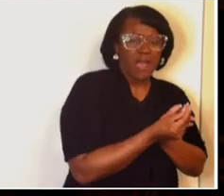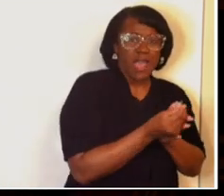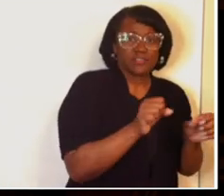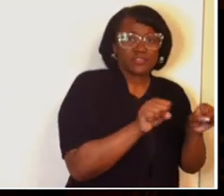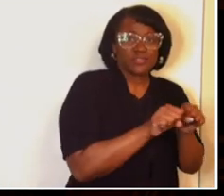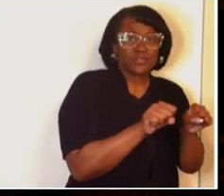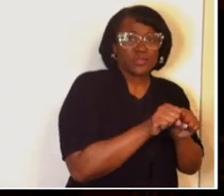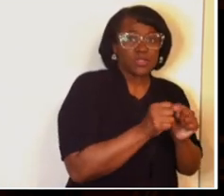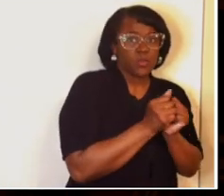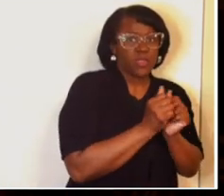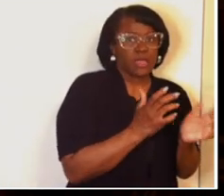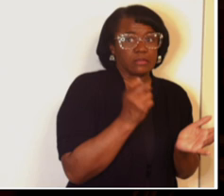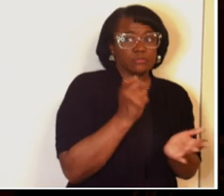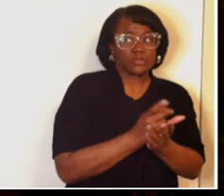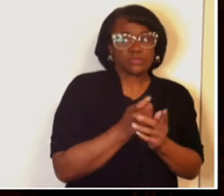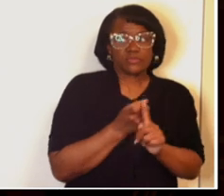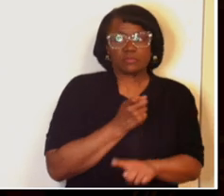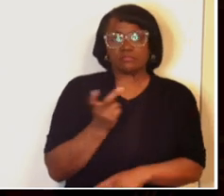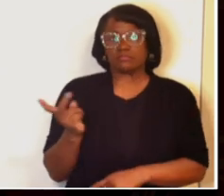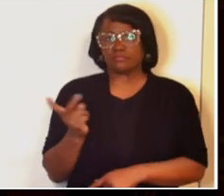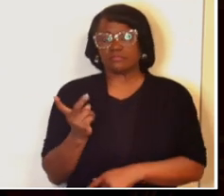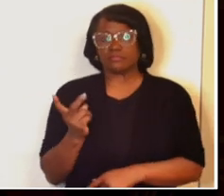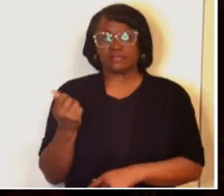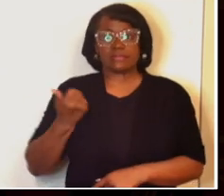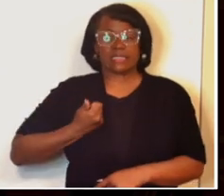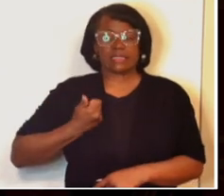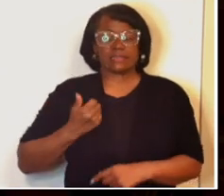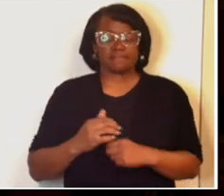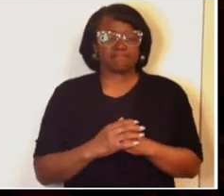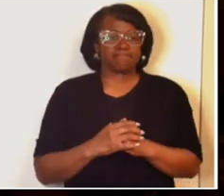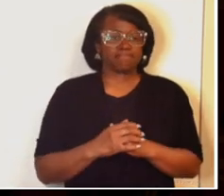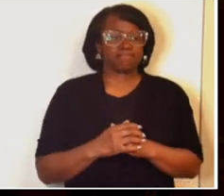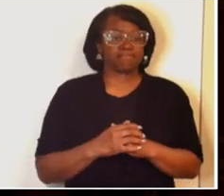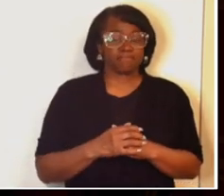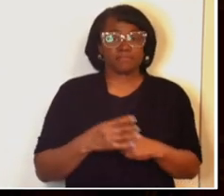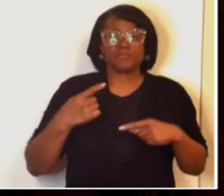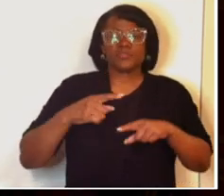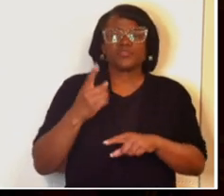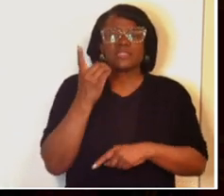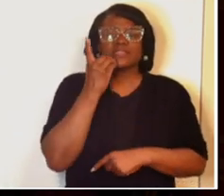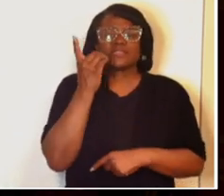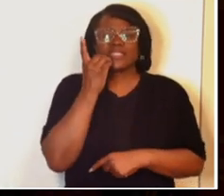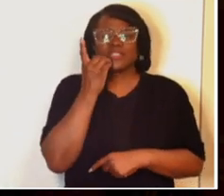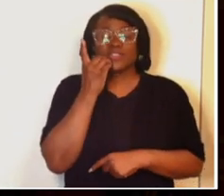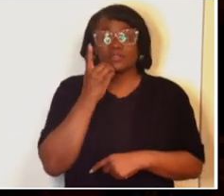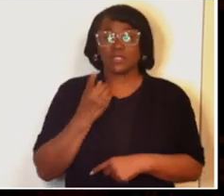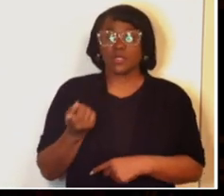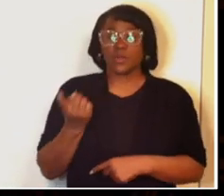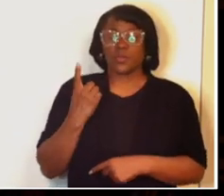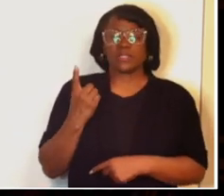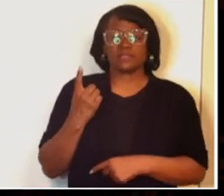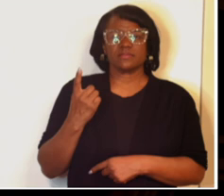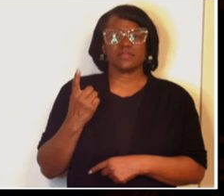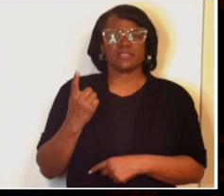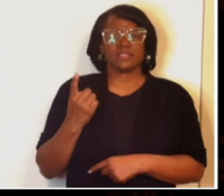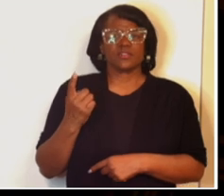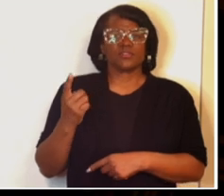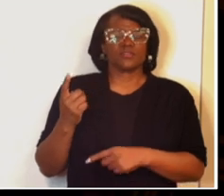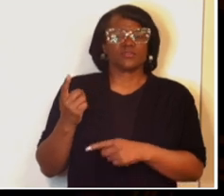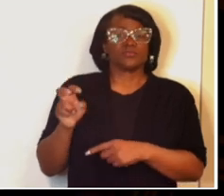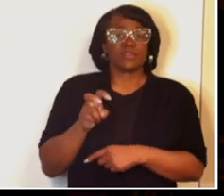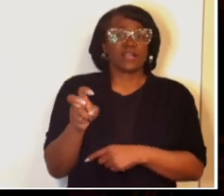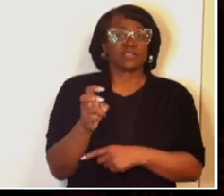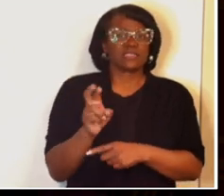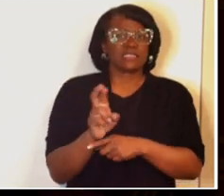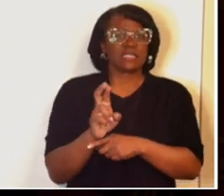it being approved by Big Head or Rattlesnake. During dinner, Rattlesnake noticed that Adam was wearing a new